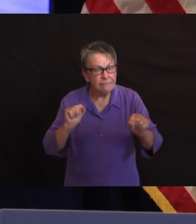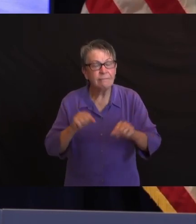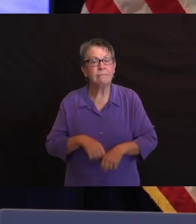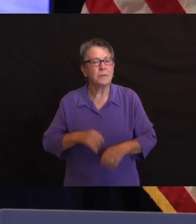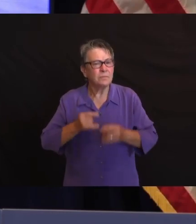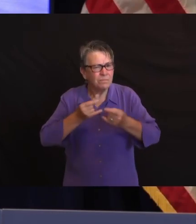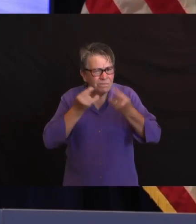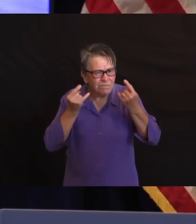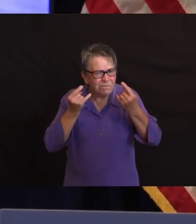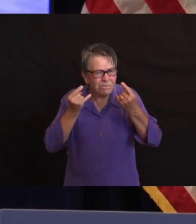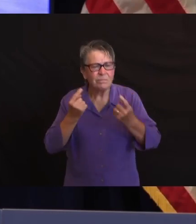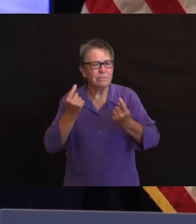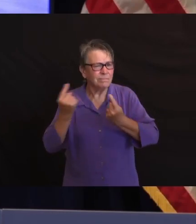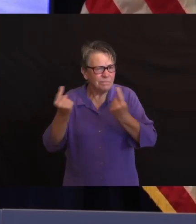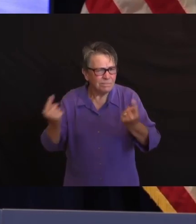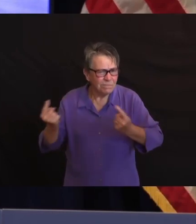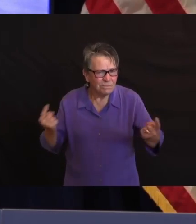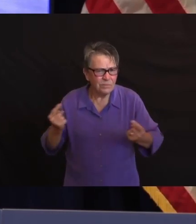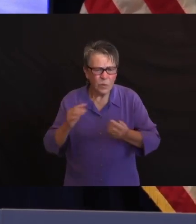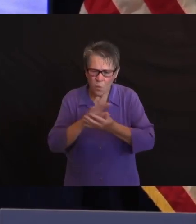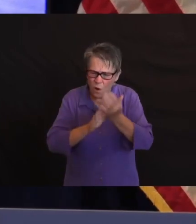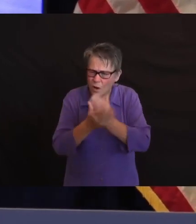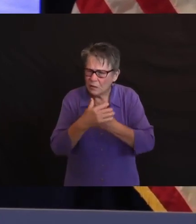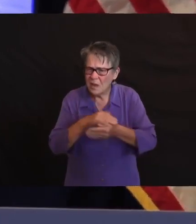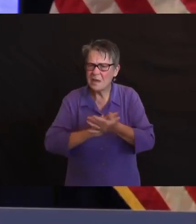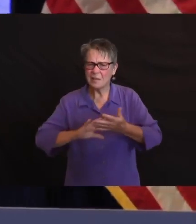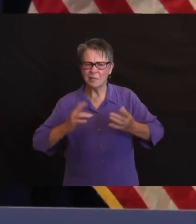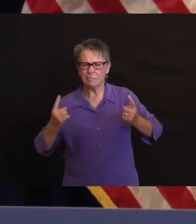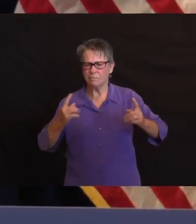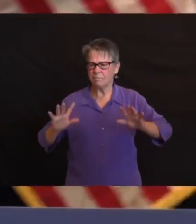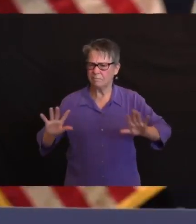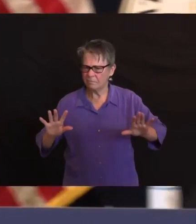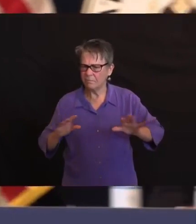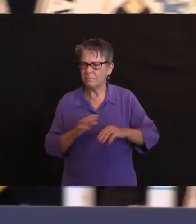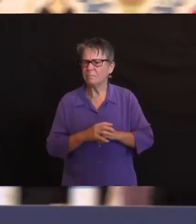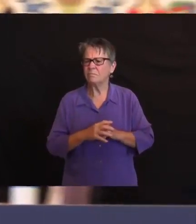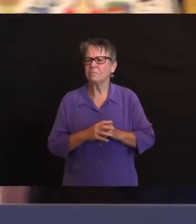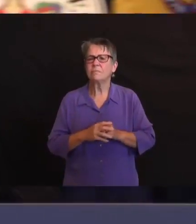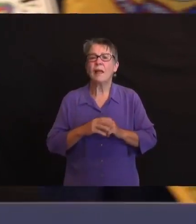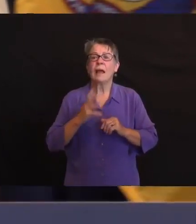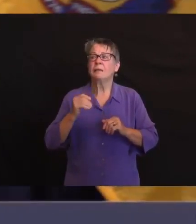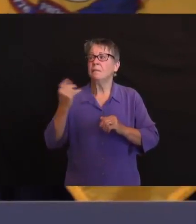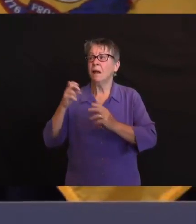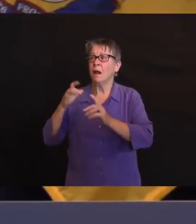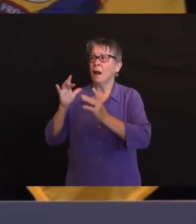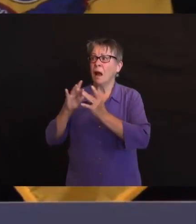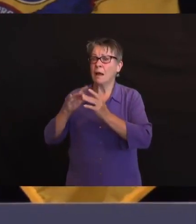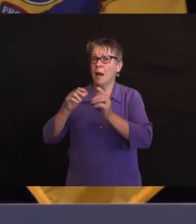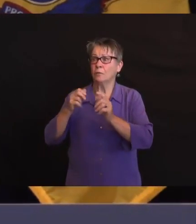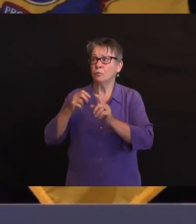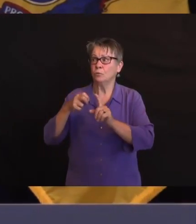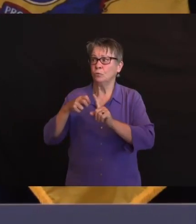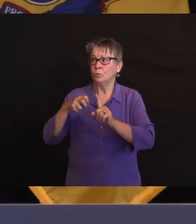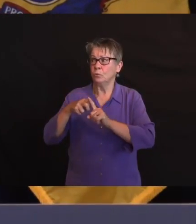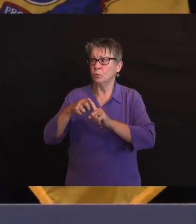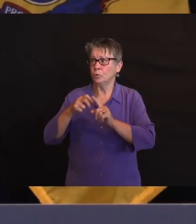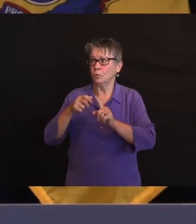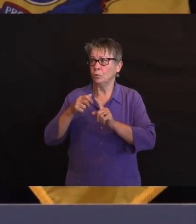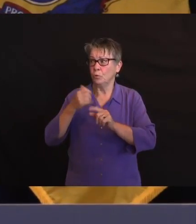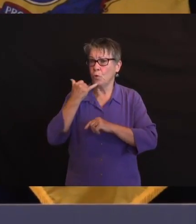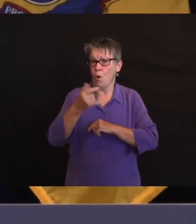each other, for us all. Please take the call. Judy, thank you. You made I'd love to go back to